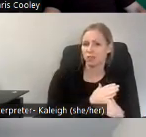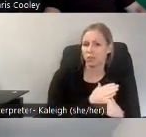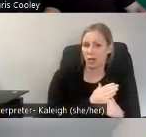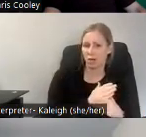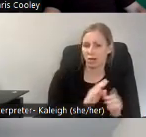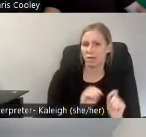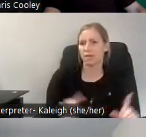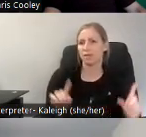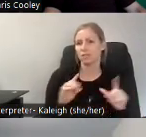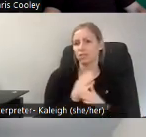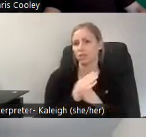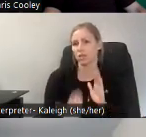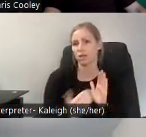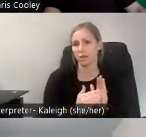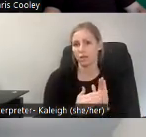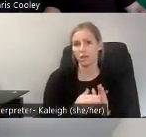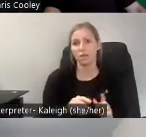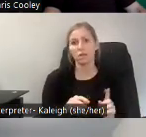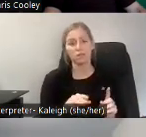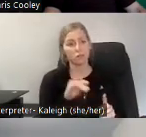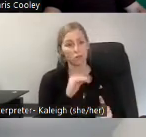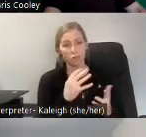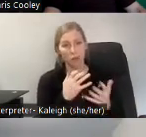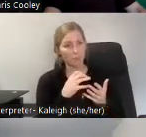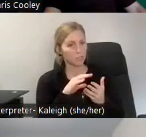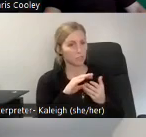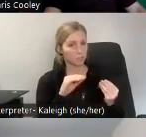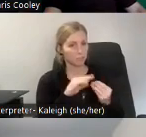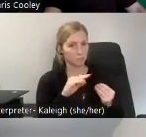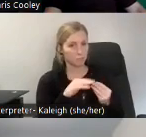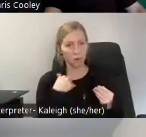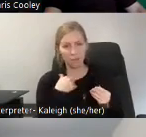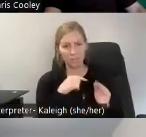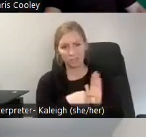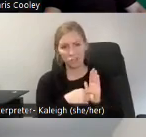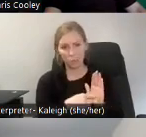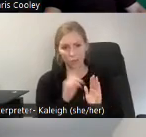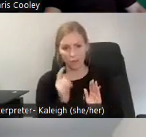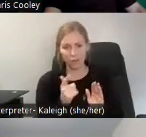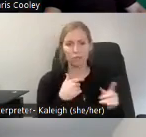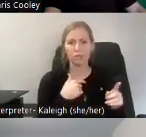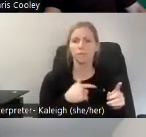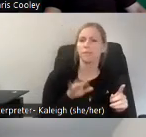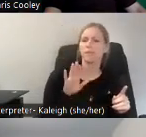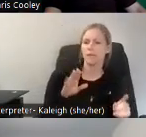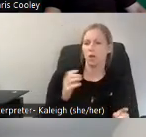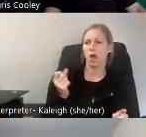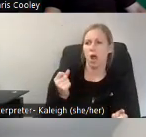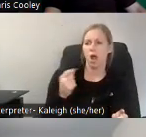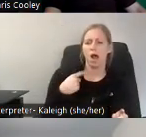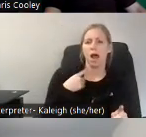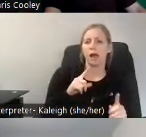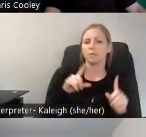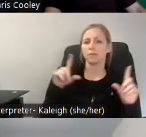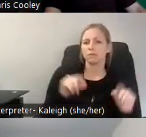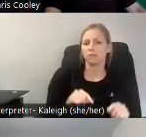Well, that. if you want me to talk about it, we can play it later. Let's do this. I'm gonna stop this share.